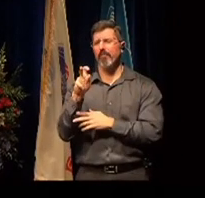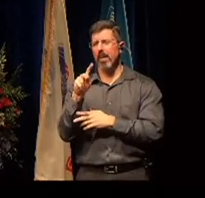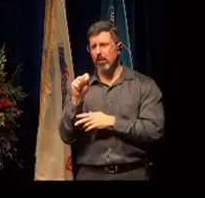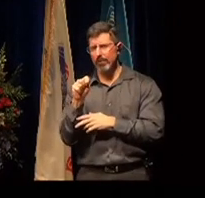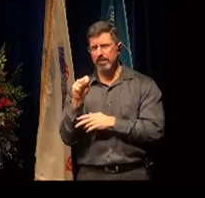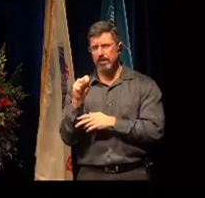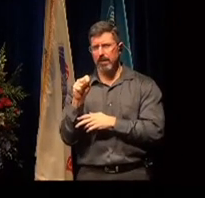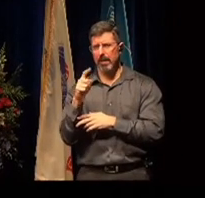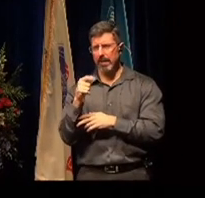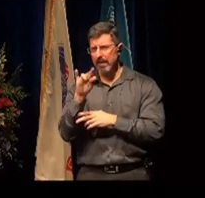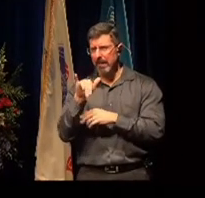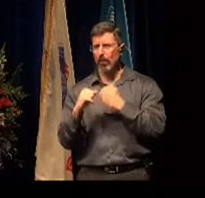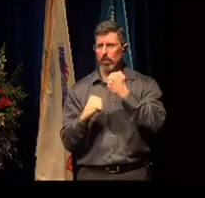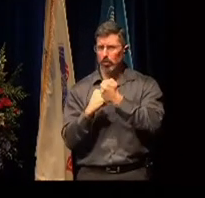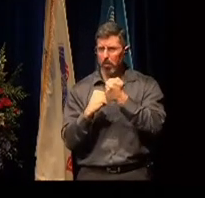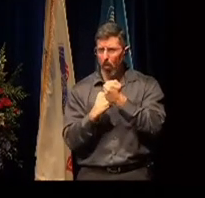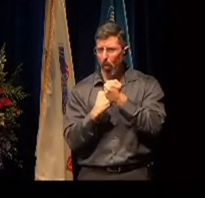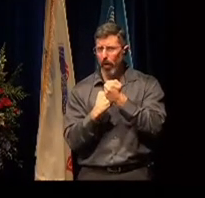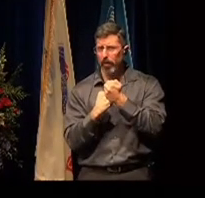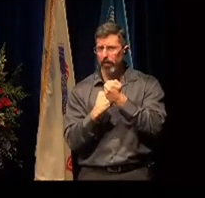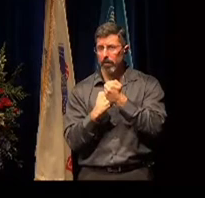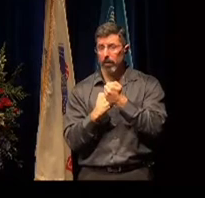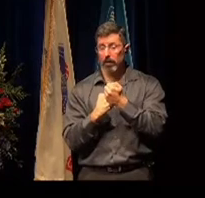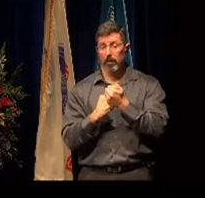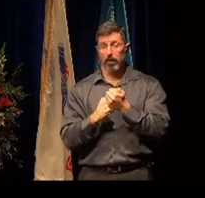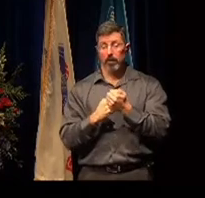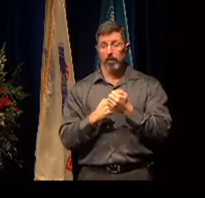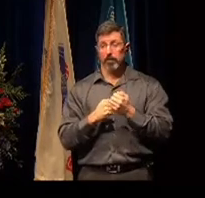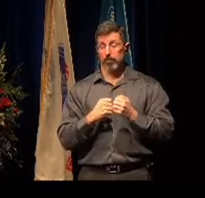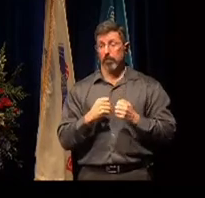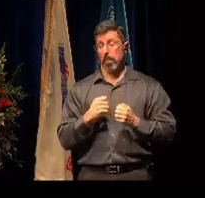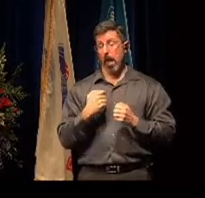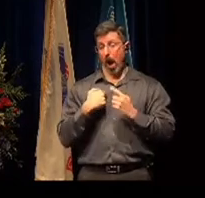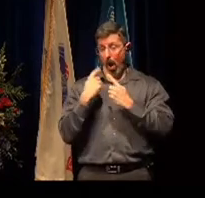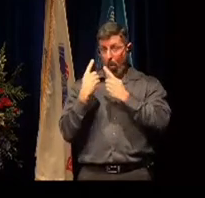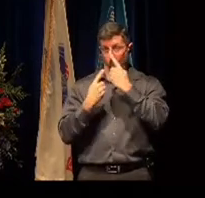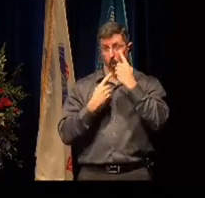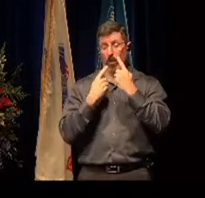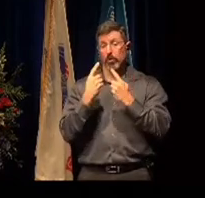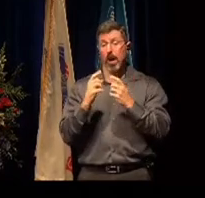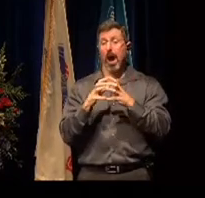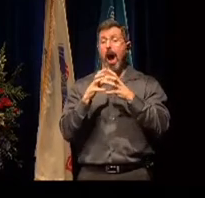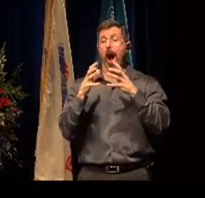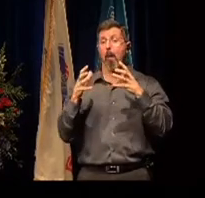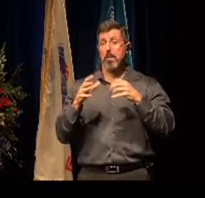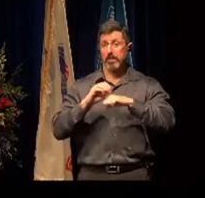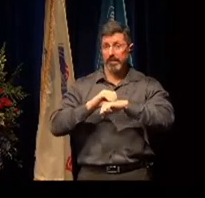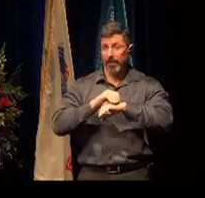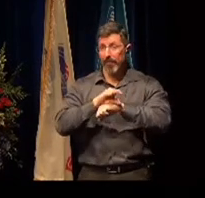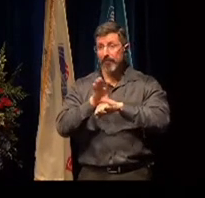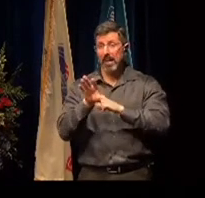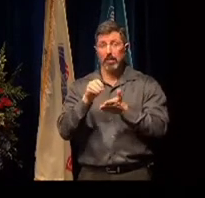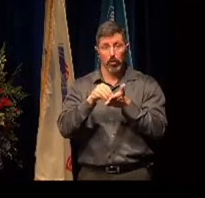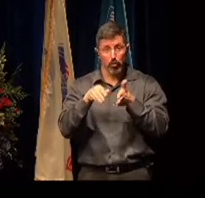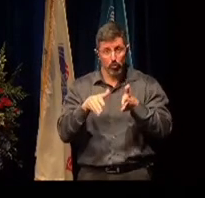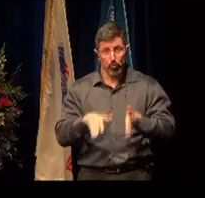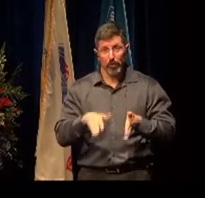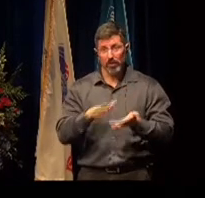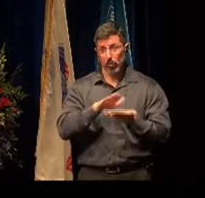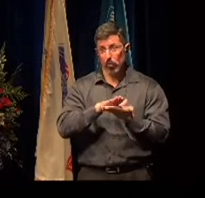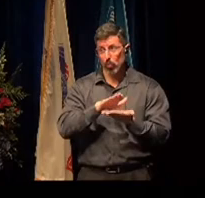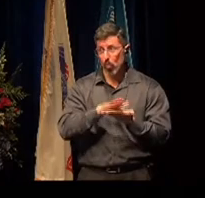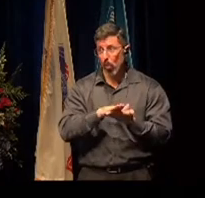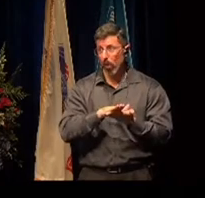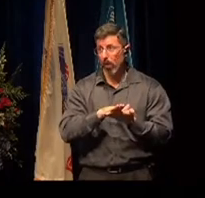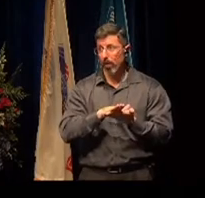support. What impact did his wise counsel have on students and our children? And how many lives did he influence to think of